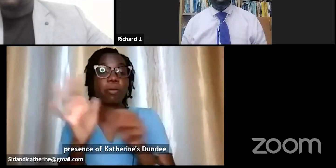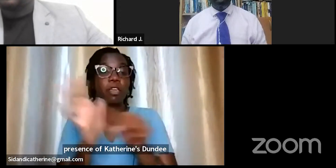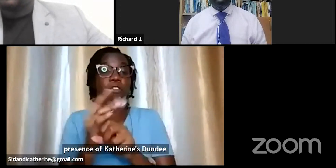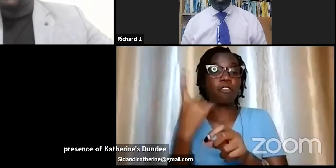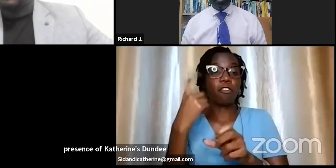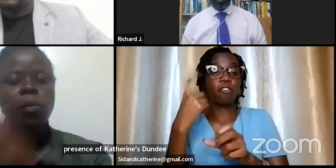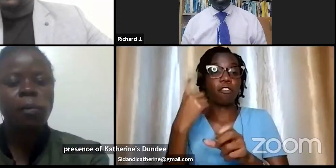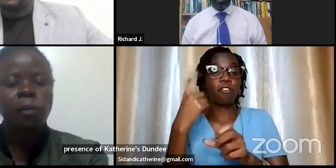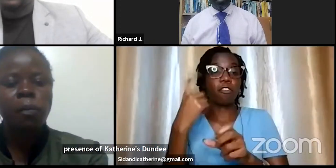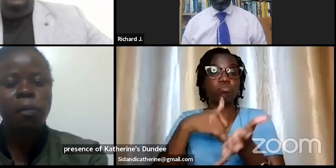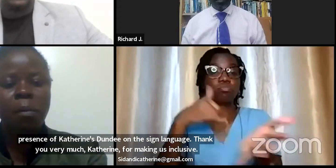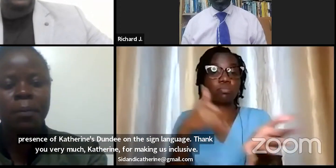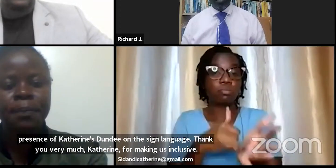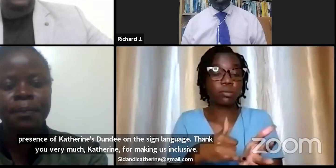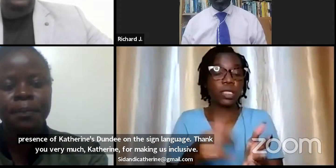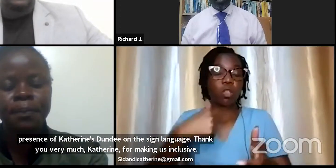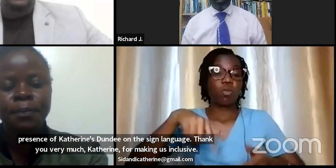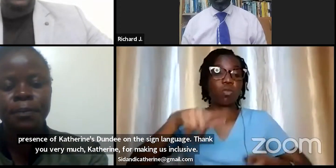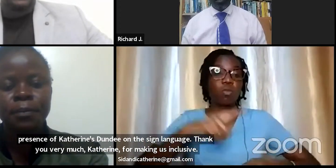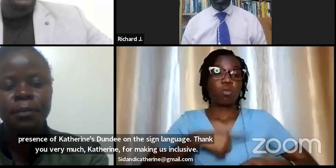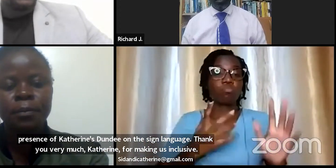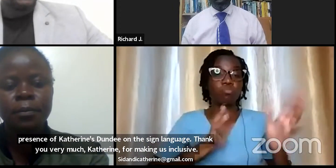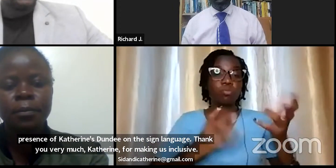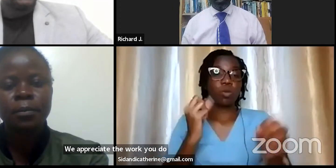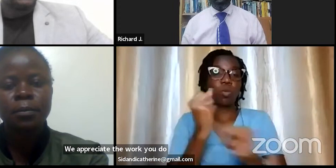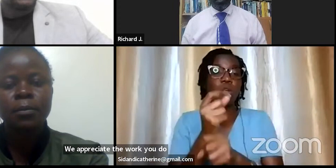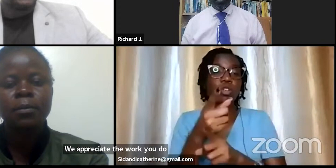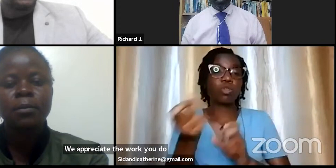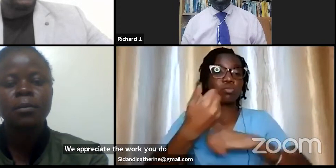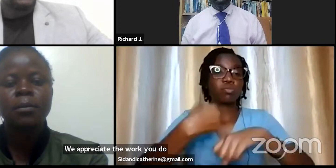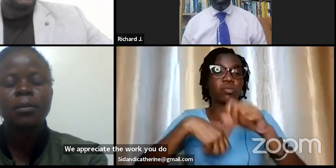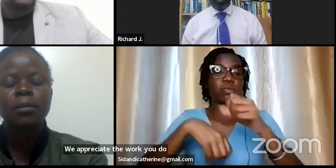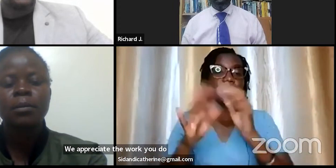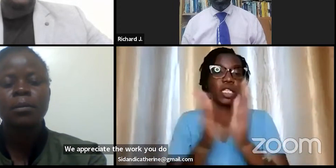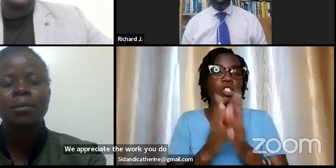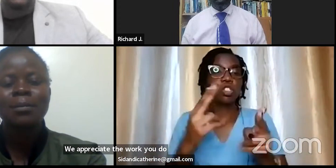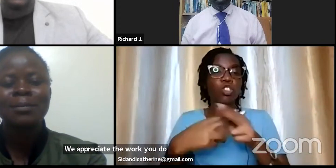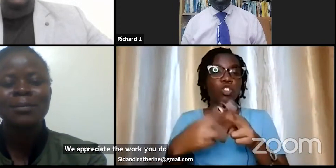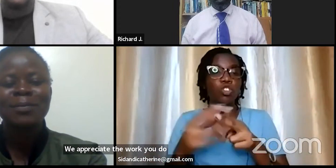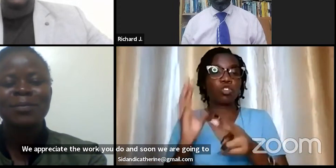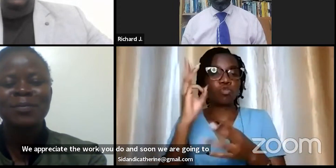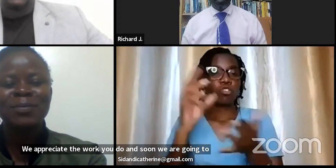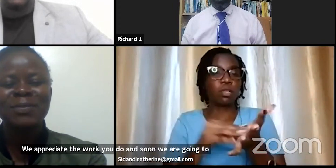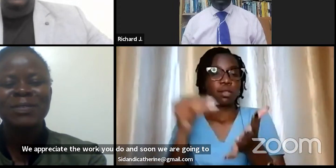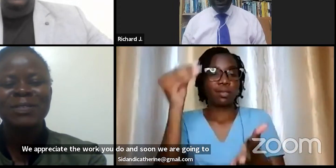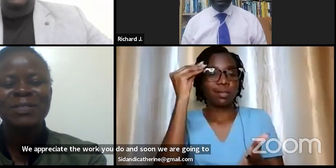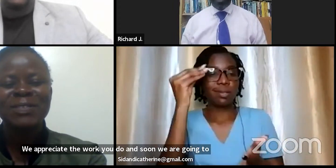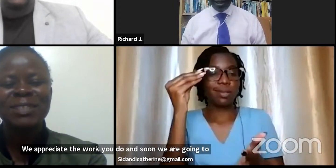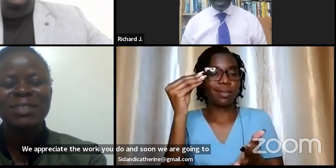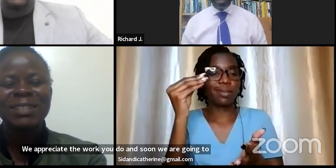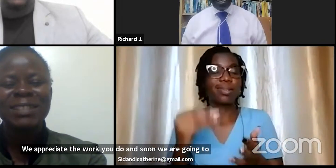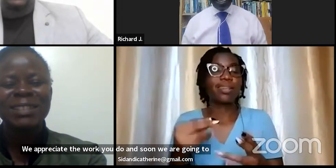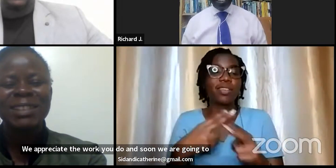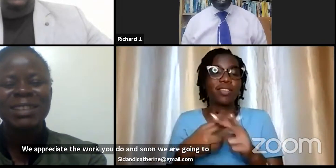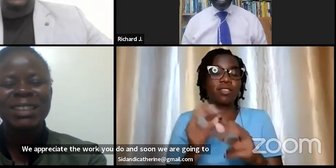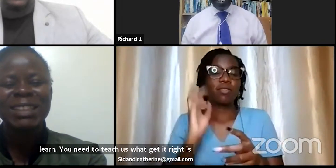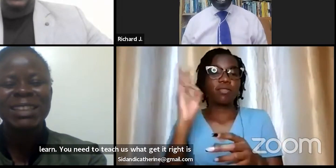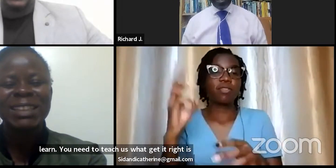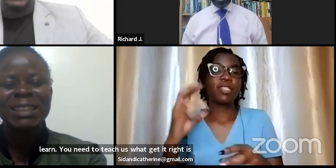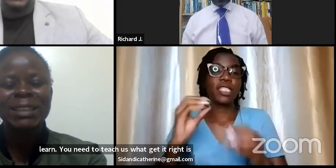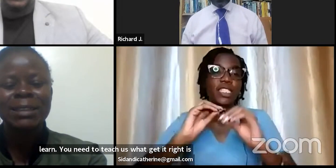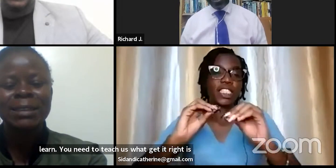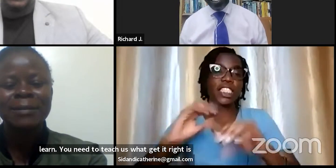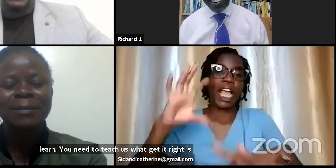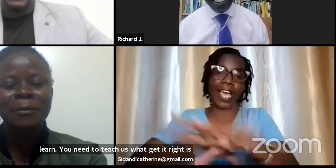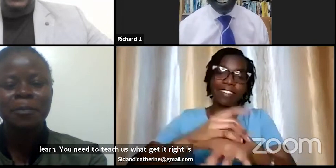inclusive. We appreciate the work you do, and soon we are going to learn. You need to teach us what Get It Right is in sign